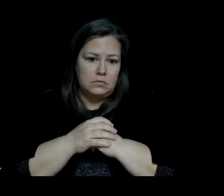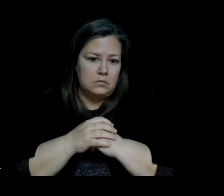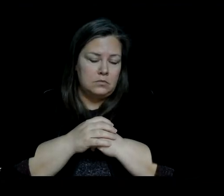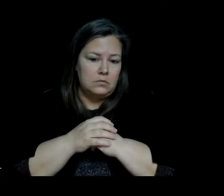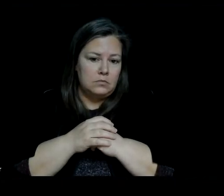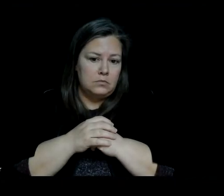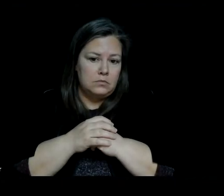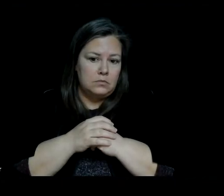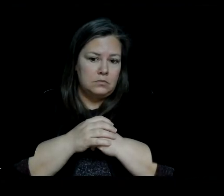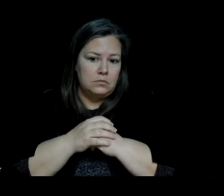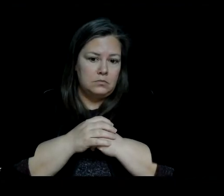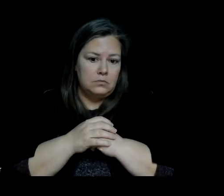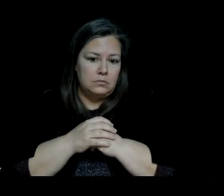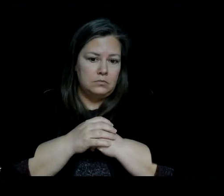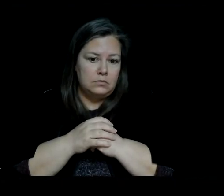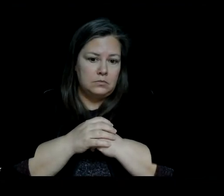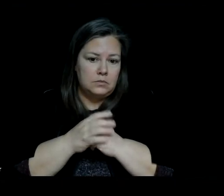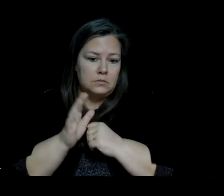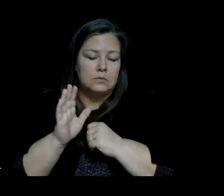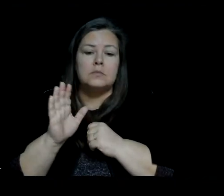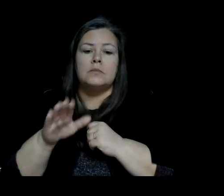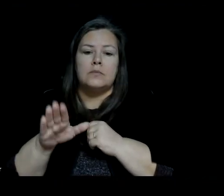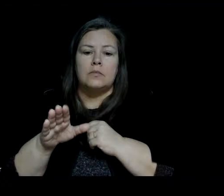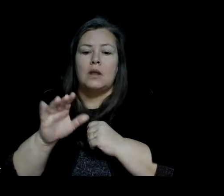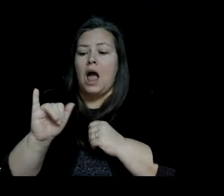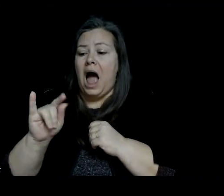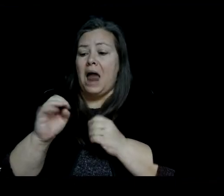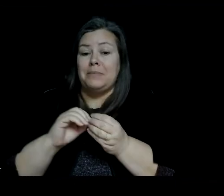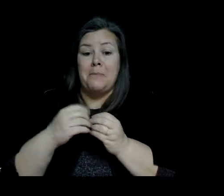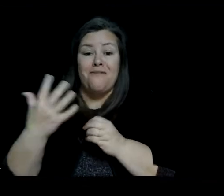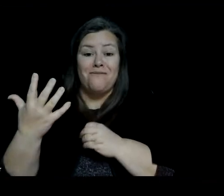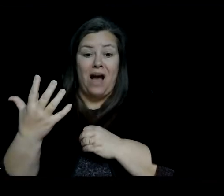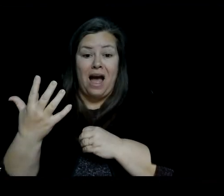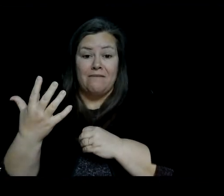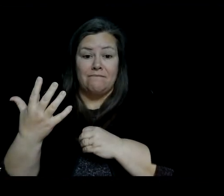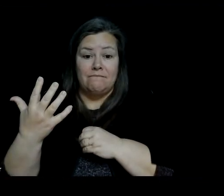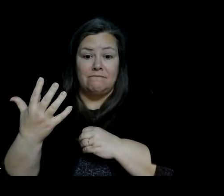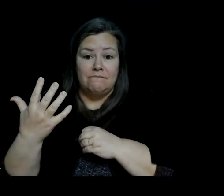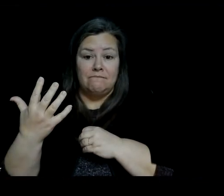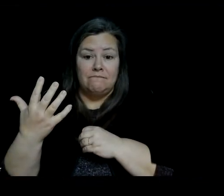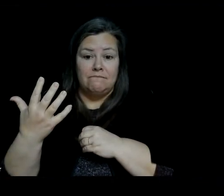Oh, Mr. Chairman, item 5.